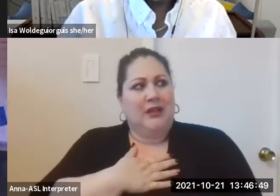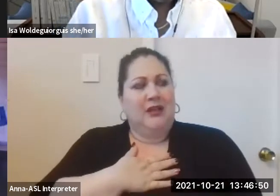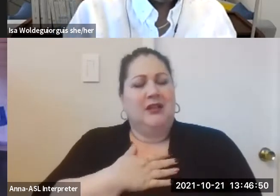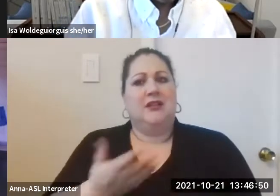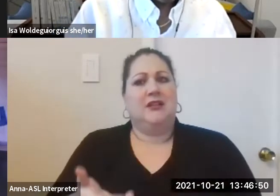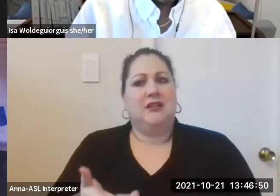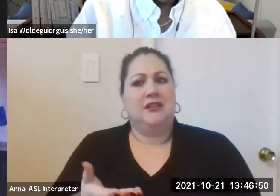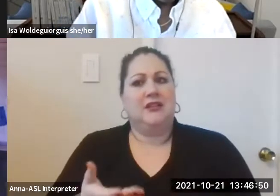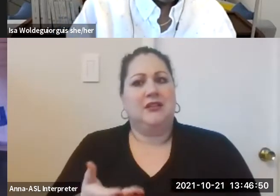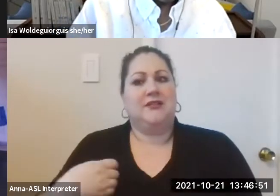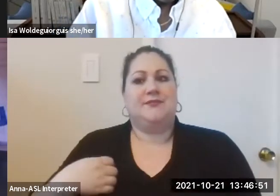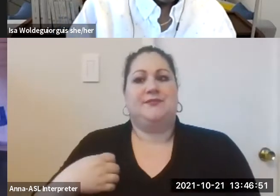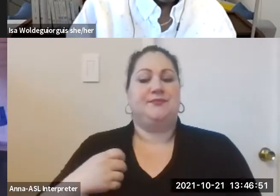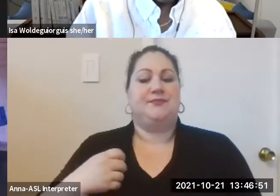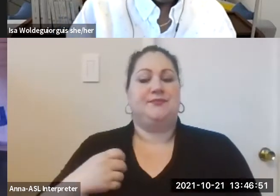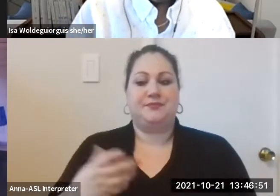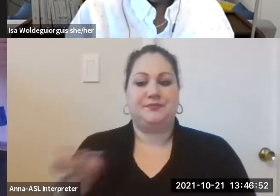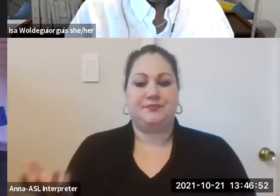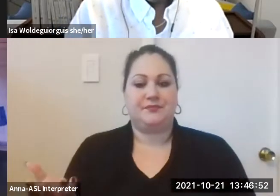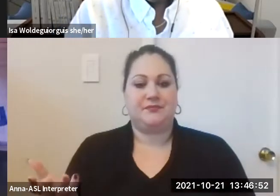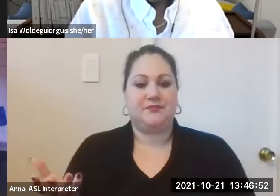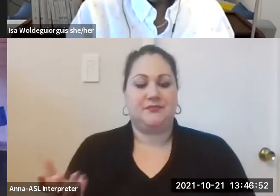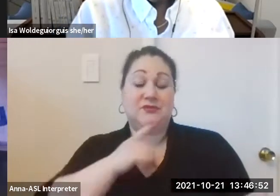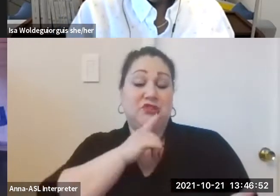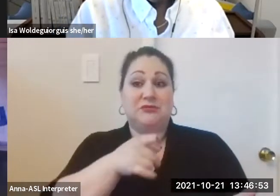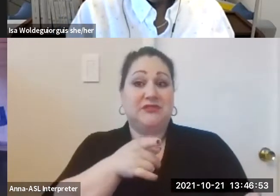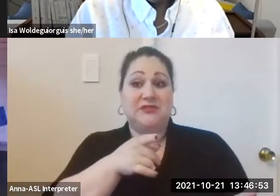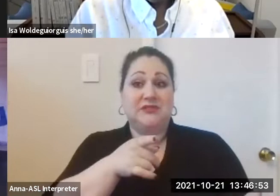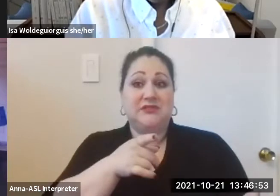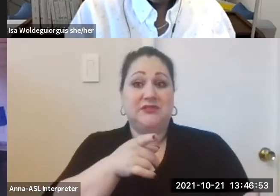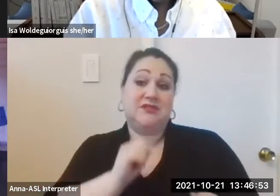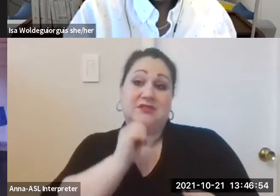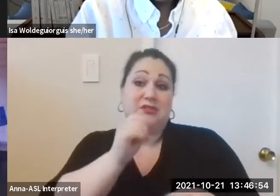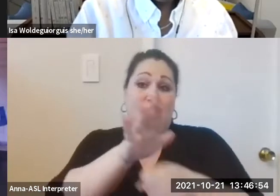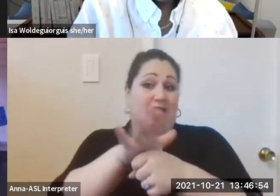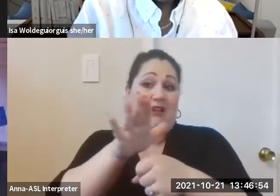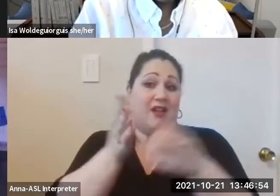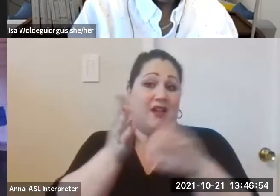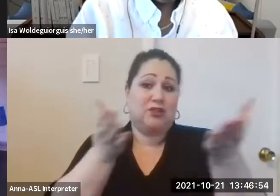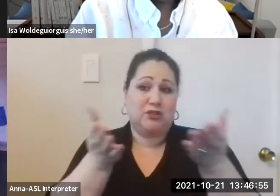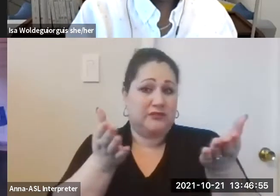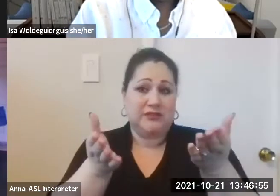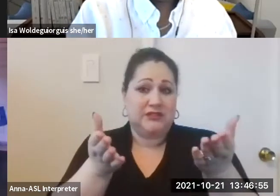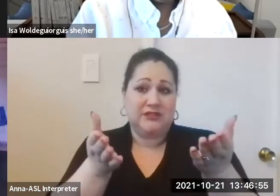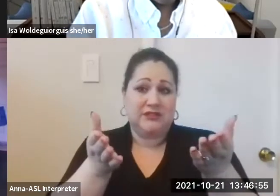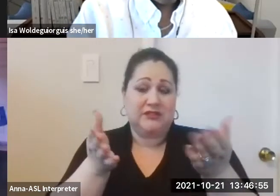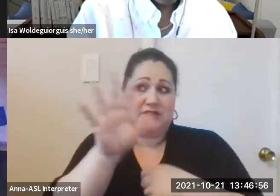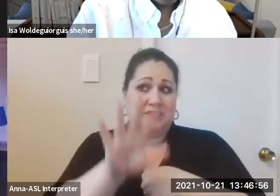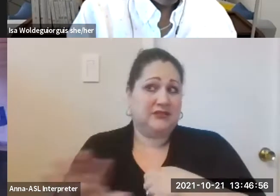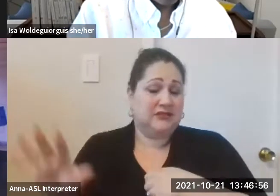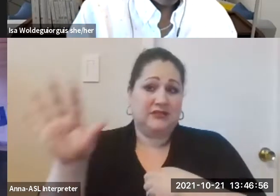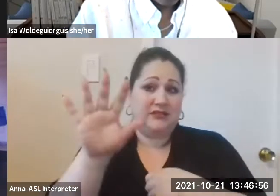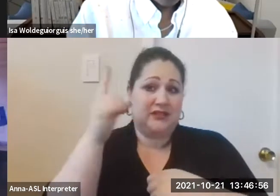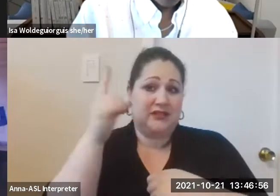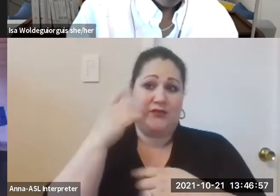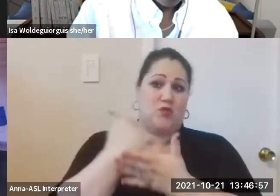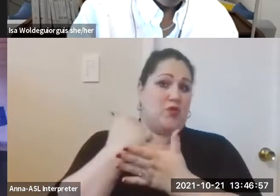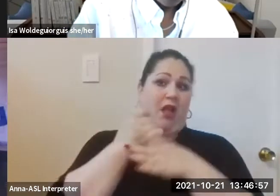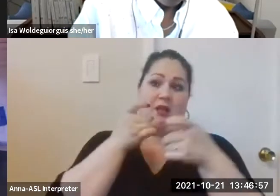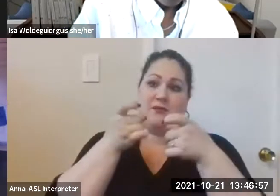unfortunately, there are not enough services out there to help deal with these type of things.